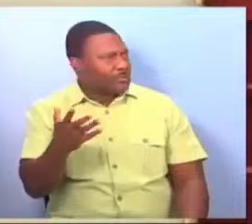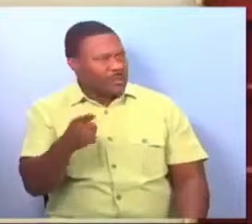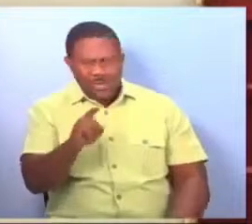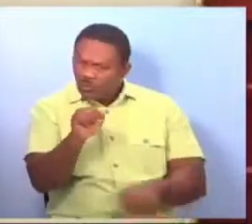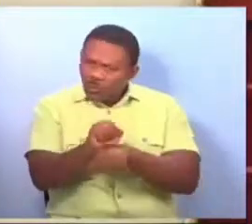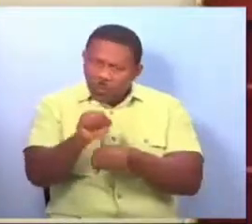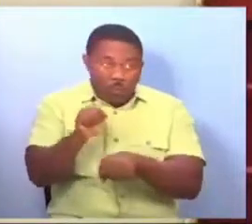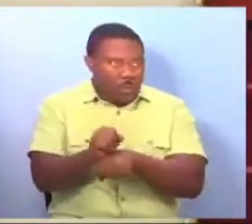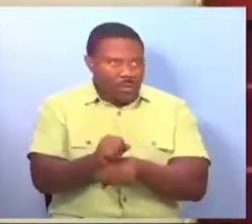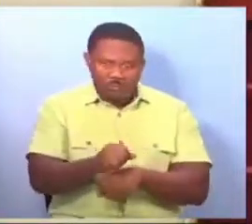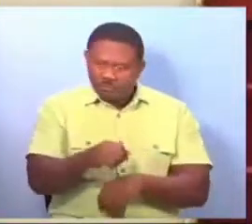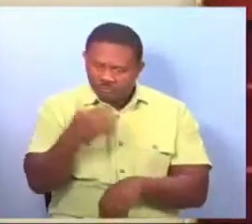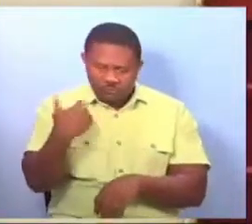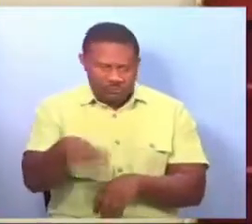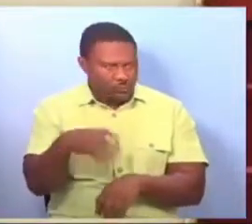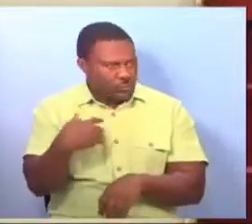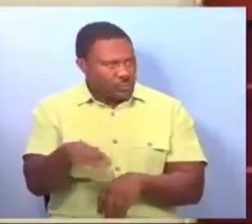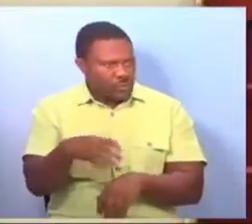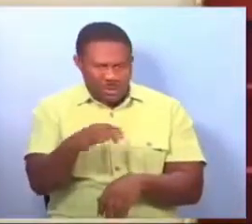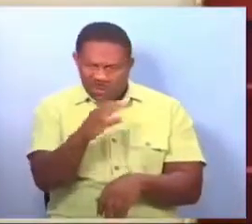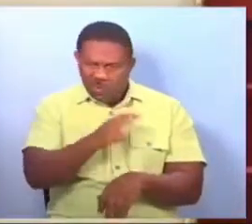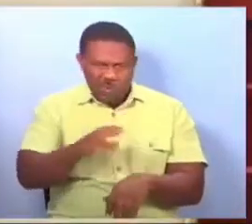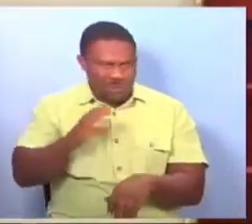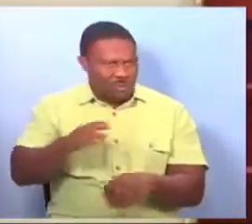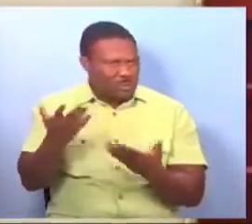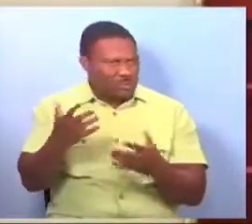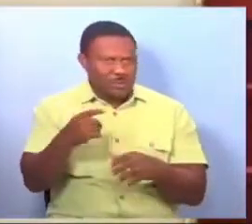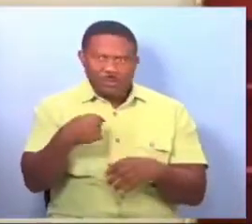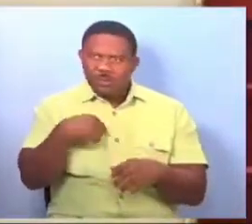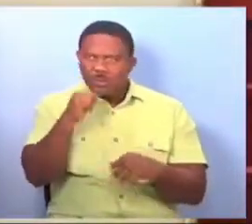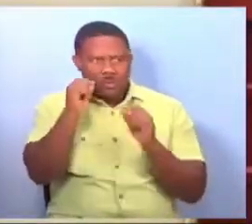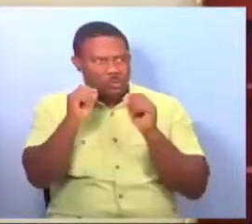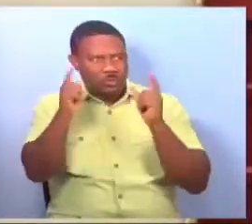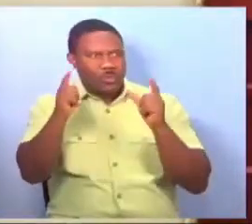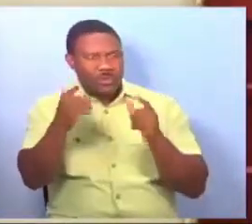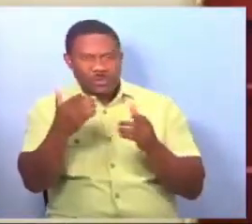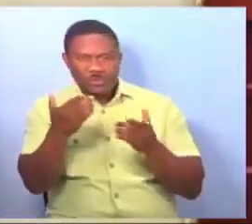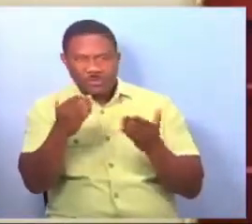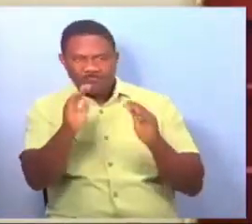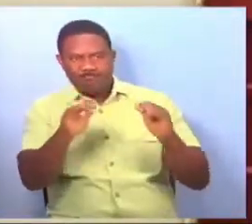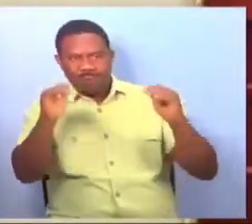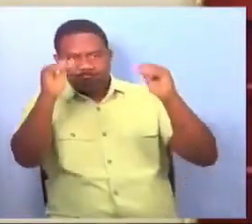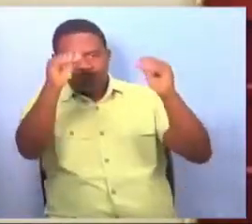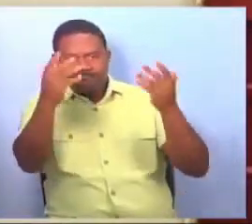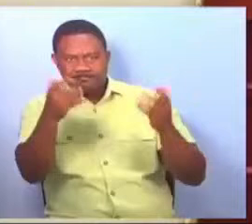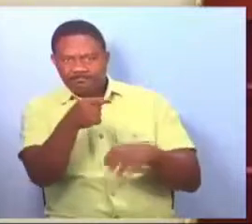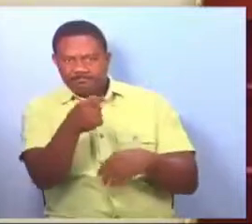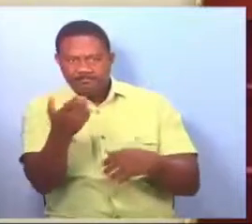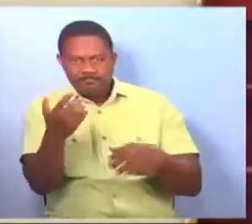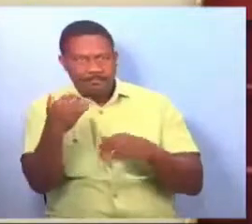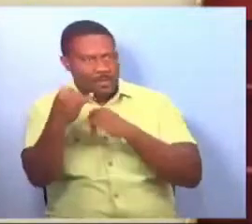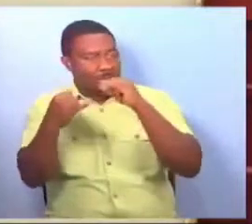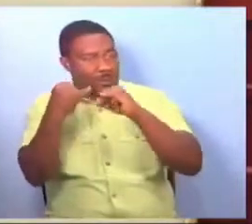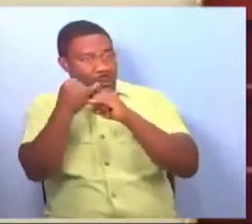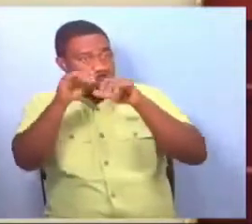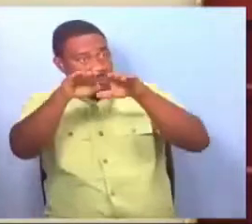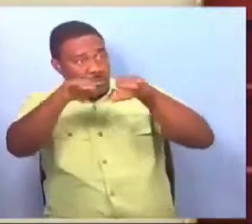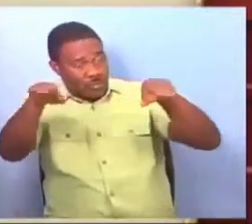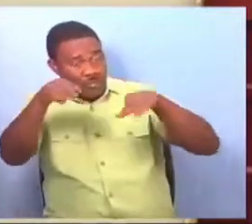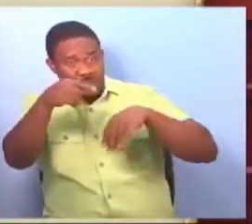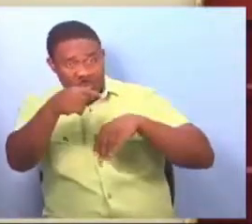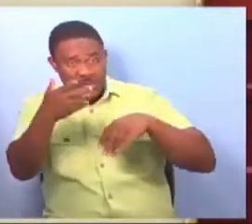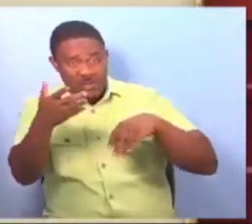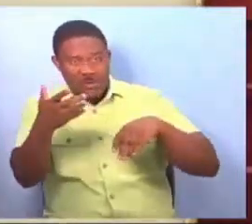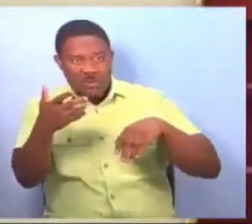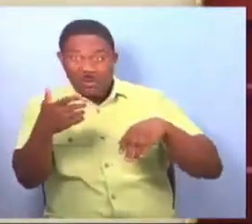himself to the work that he did in his committees. And so it comes as no surprise, his elevation and recognition on the international landscape.